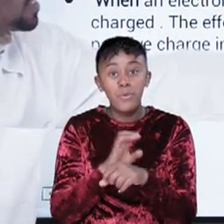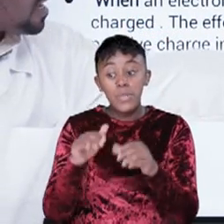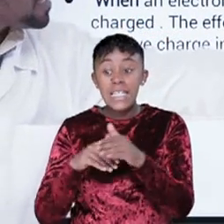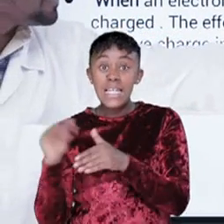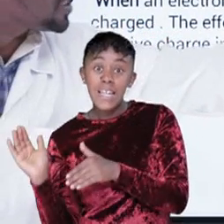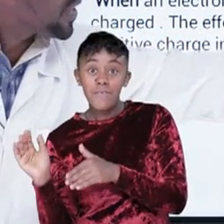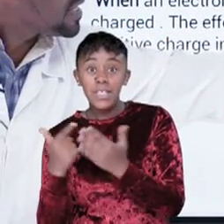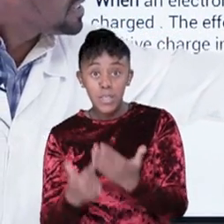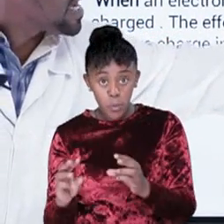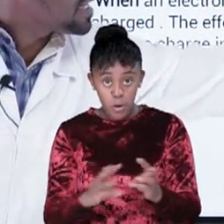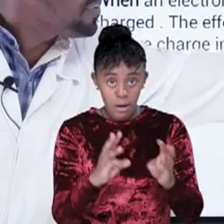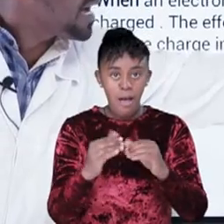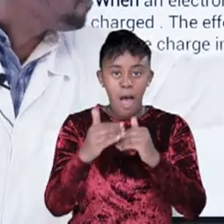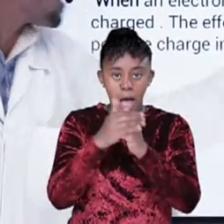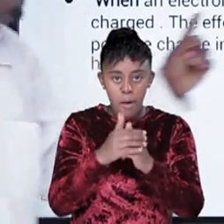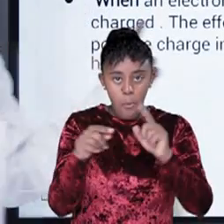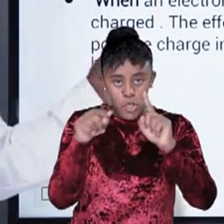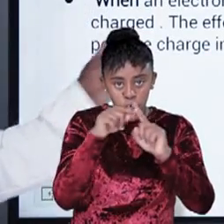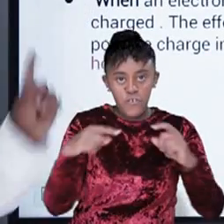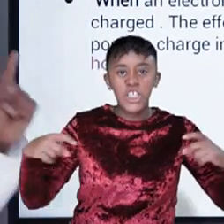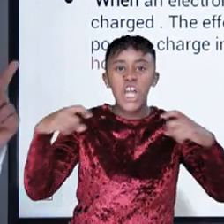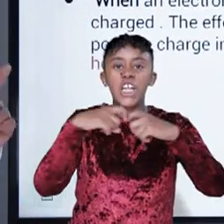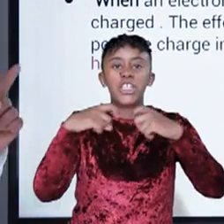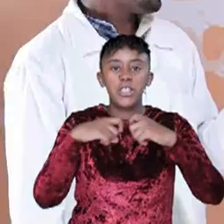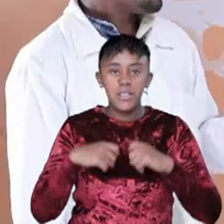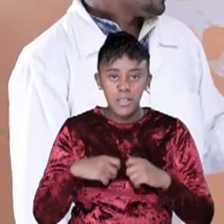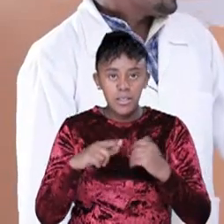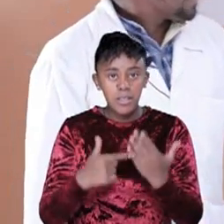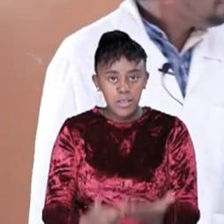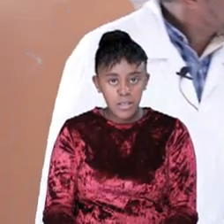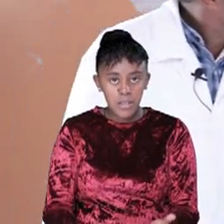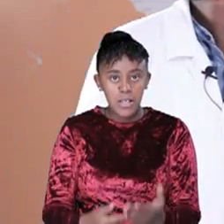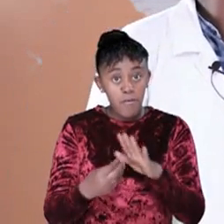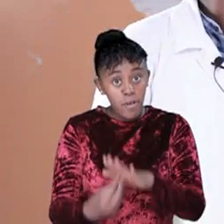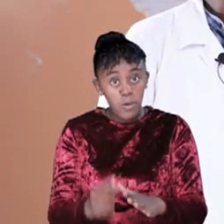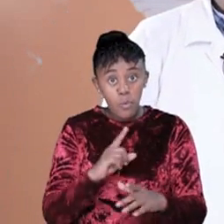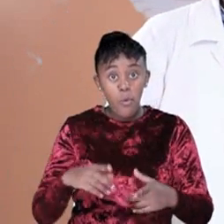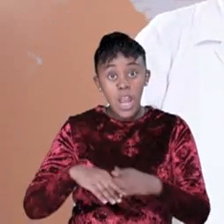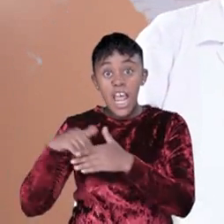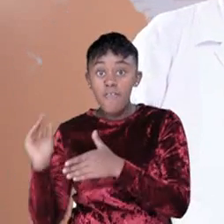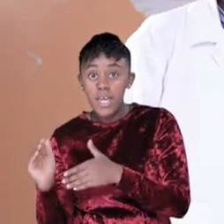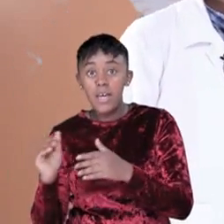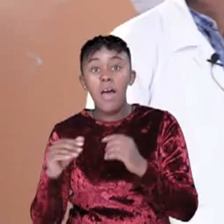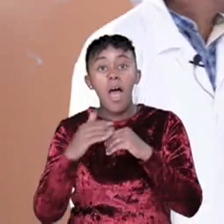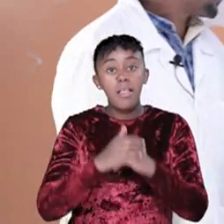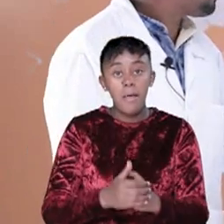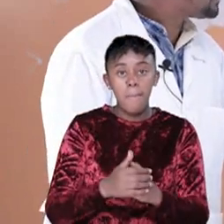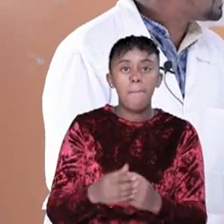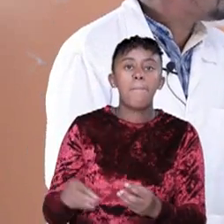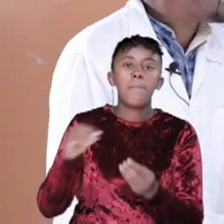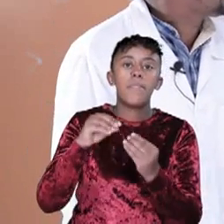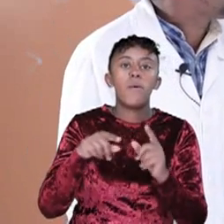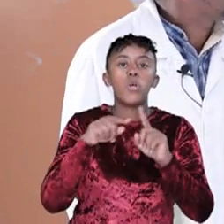leaves an atom in this way, the atom becomes positively charged. The effect of electron leaving atom is therefore create